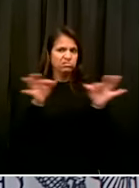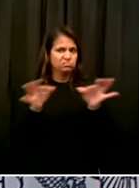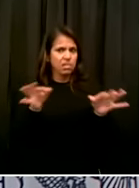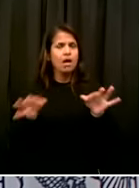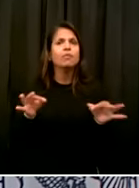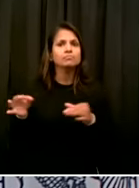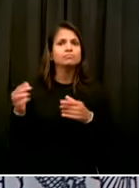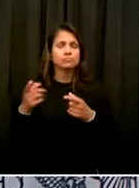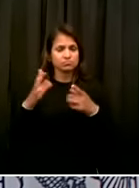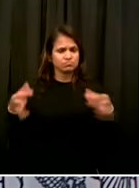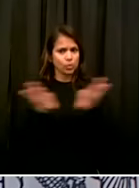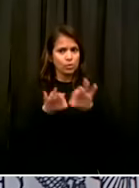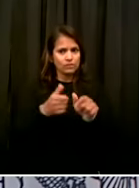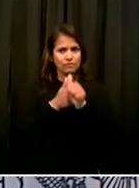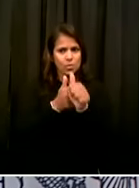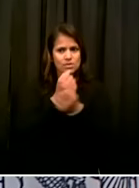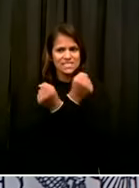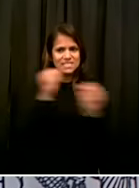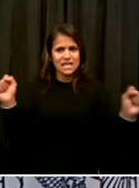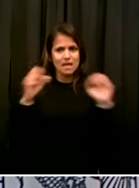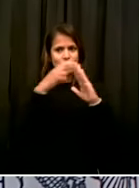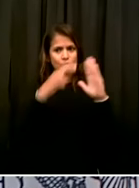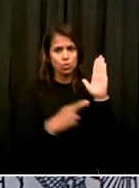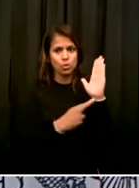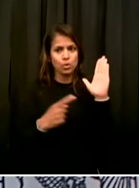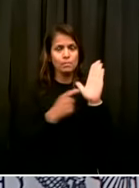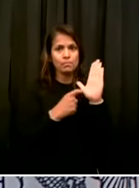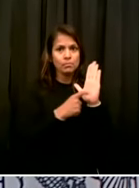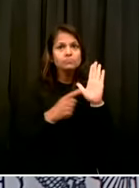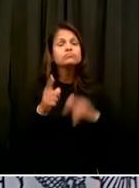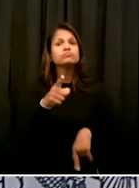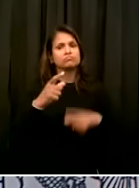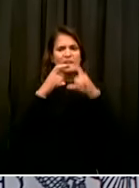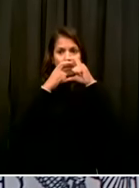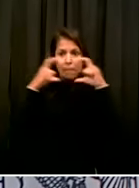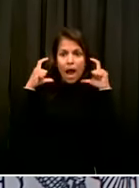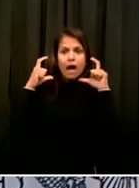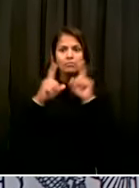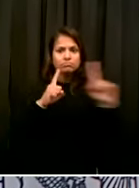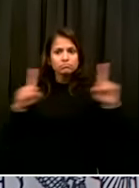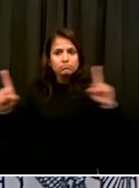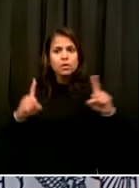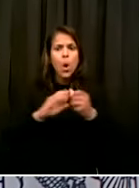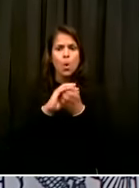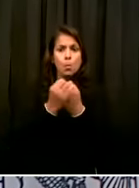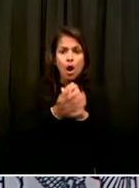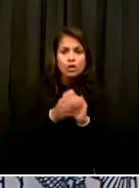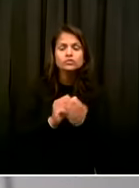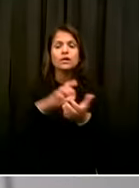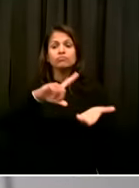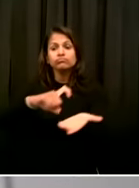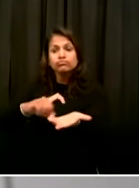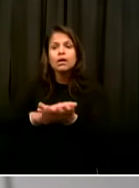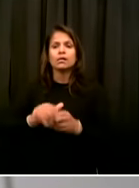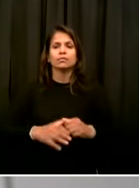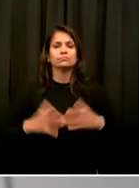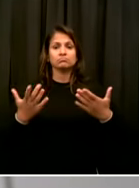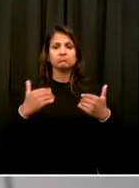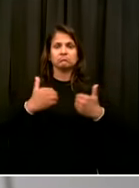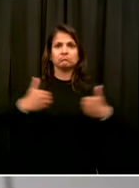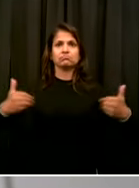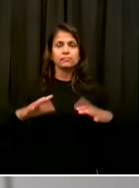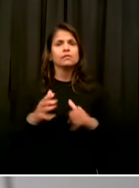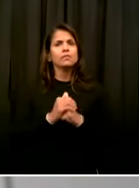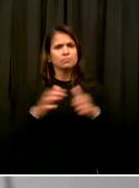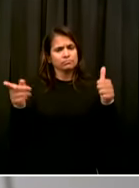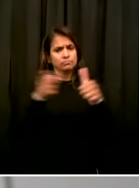we've had is absolutely connected to the level of testing that we've achieved. And it's been hard work, and it's often